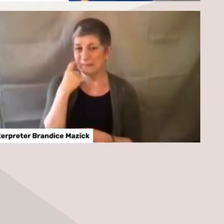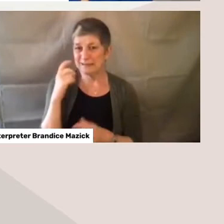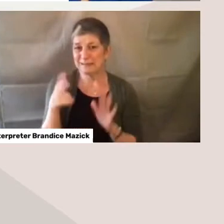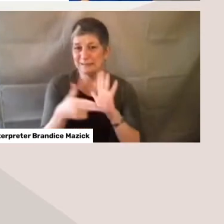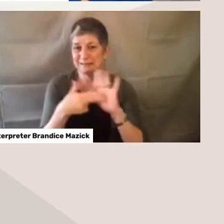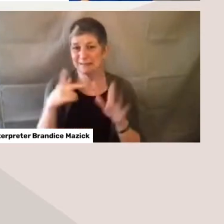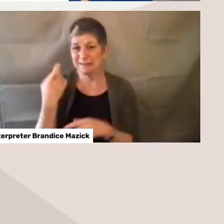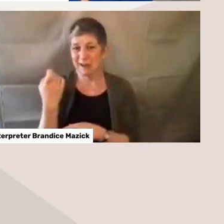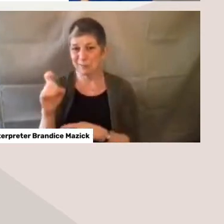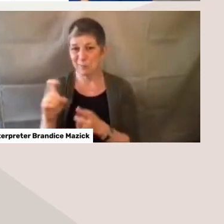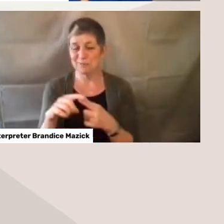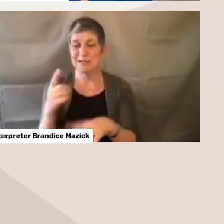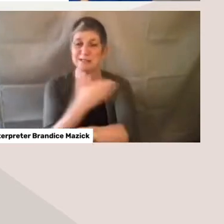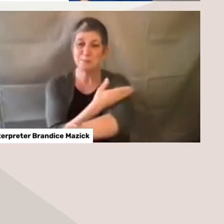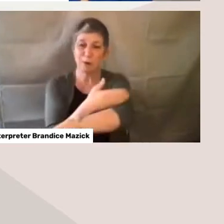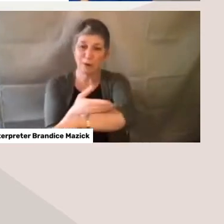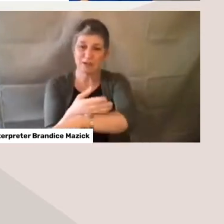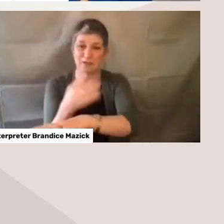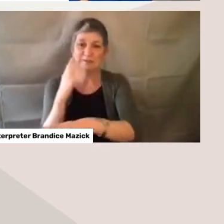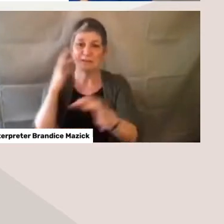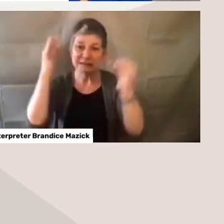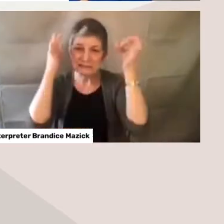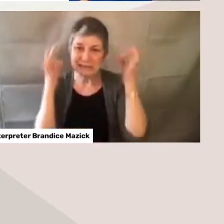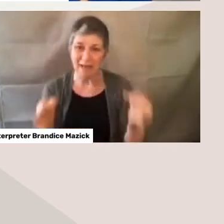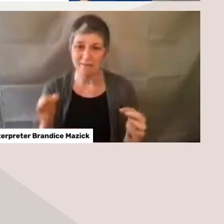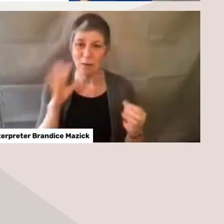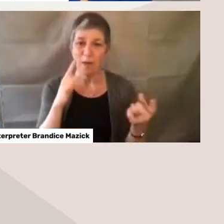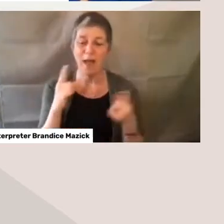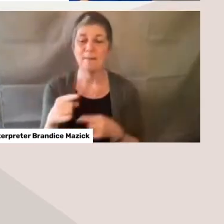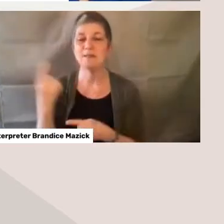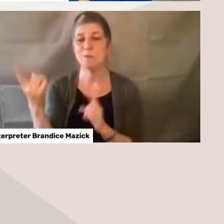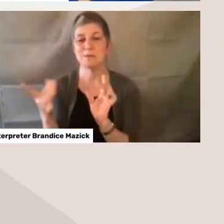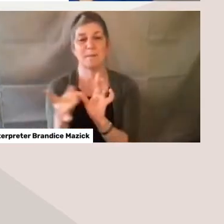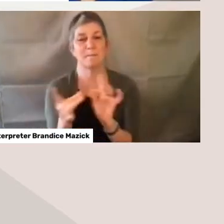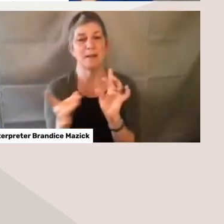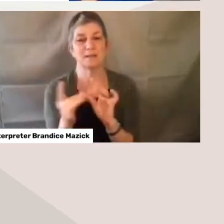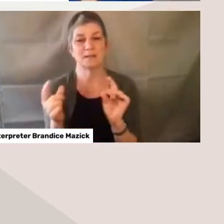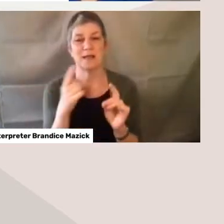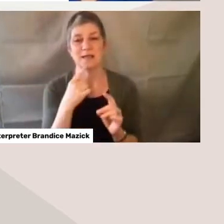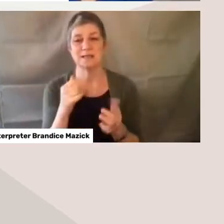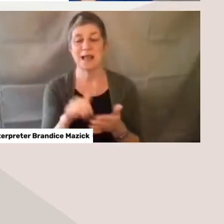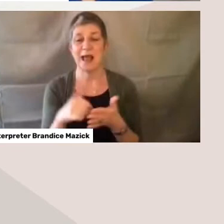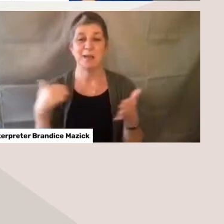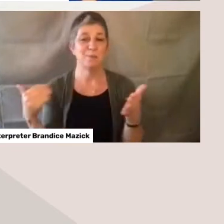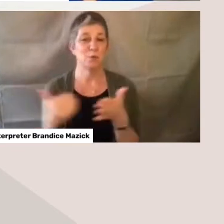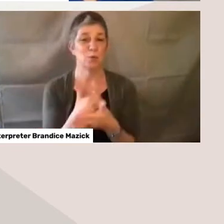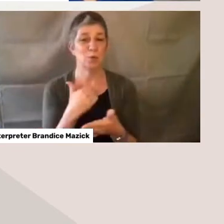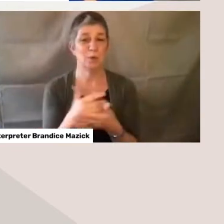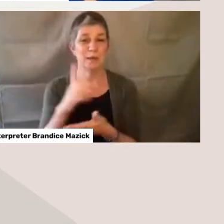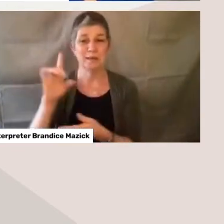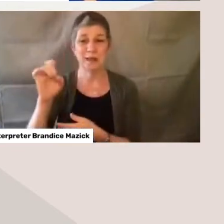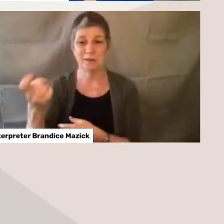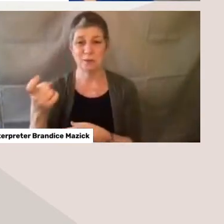is progression a given? I just saw someone mention that, and I'm newly diagnosed.